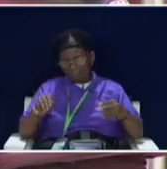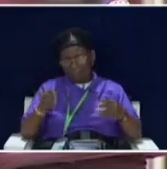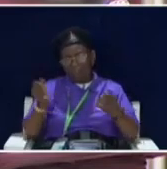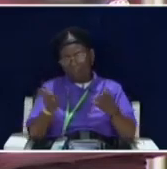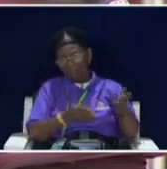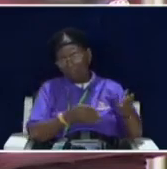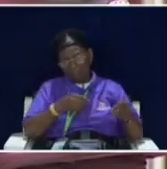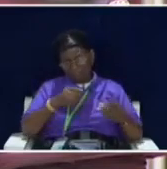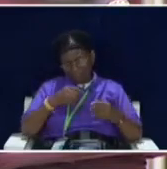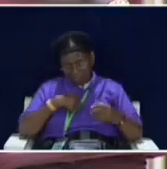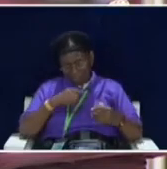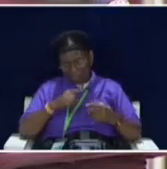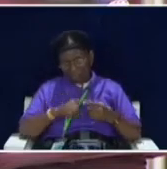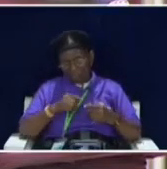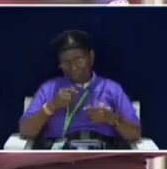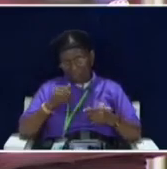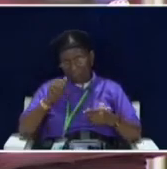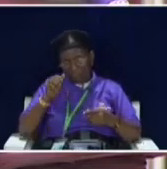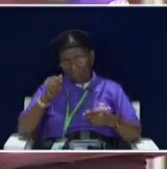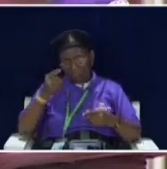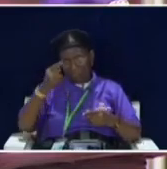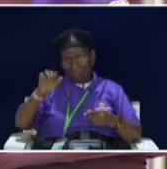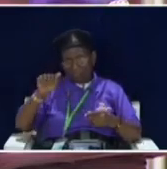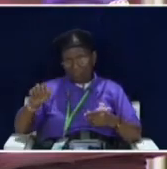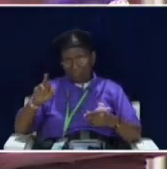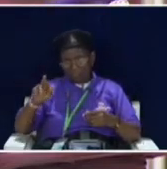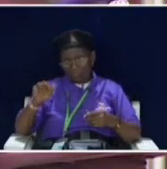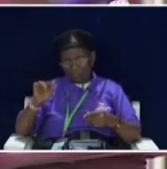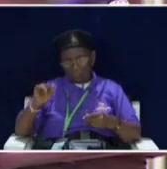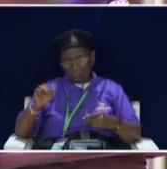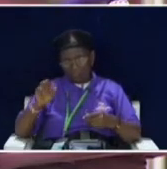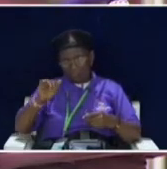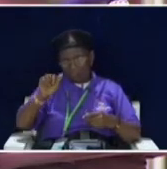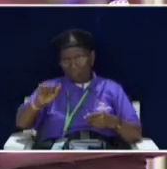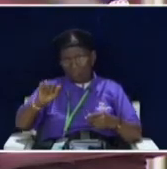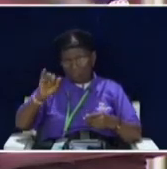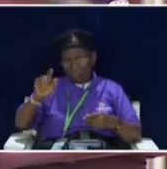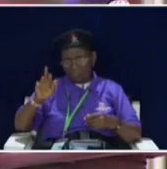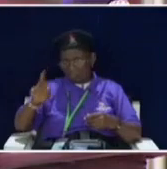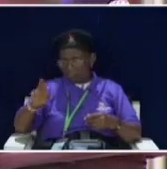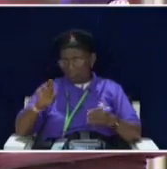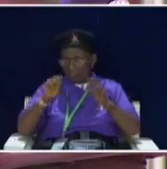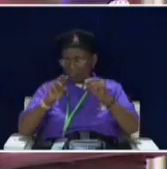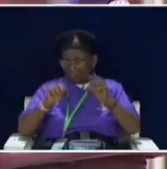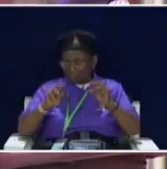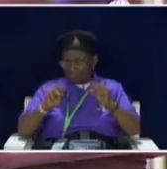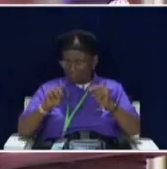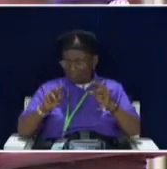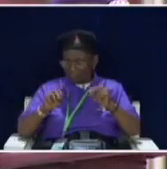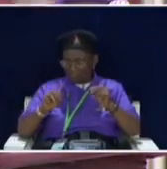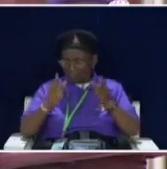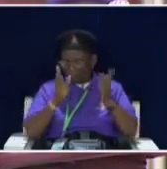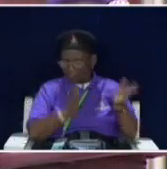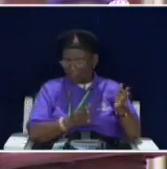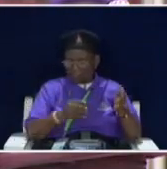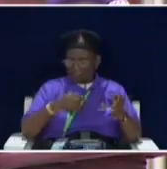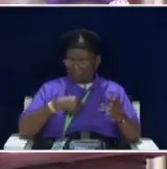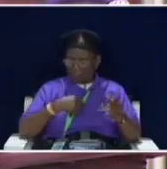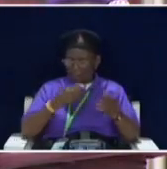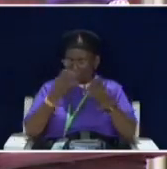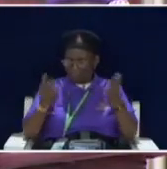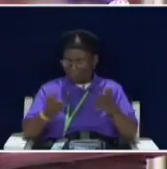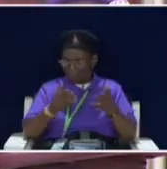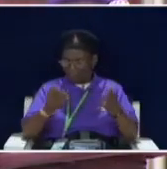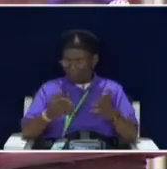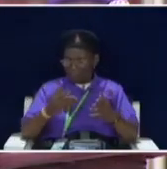here. O fe gbe mi fo lo soju ofurufu mi o fe o fi mi le sile le. The Bible says the just